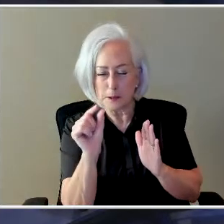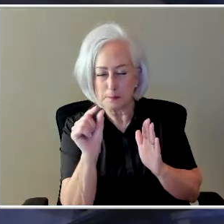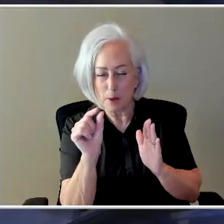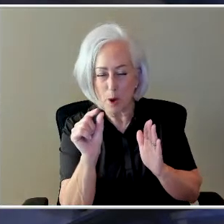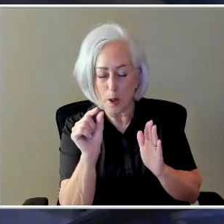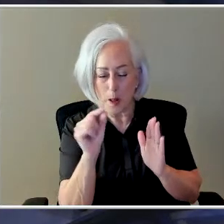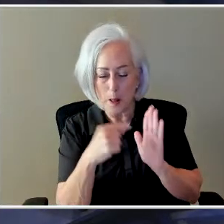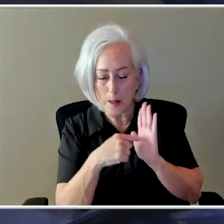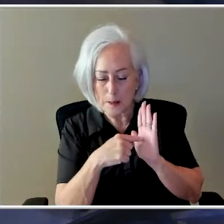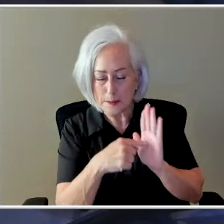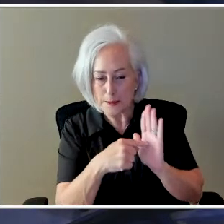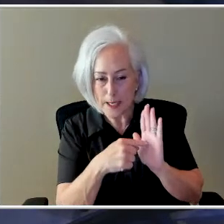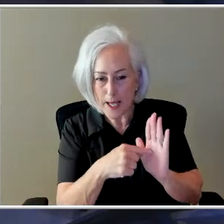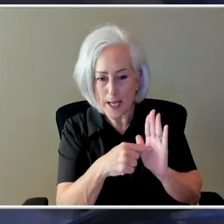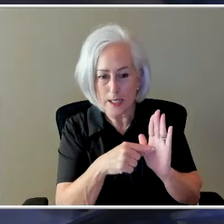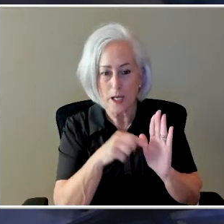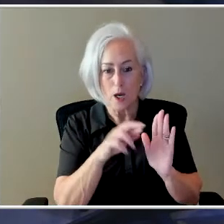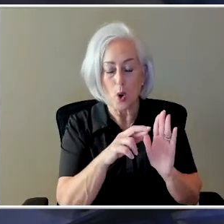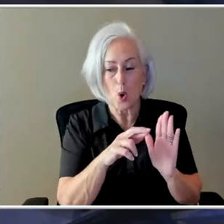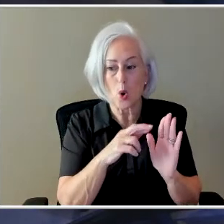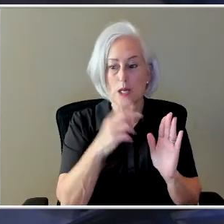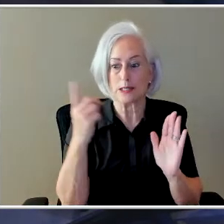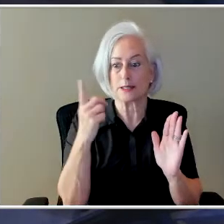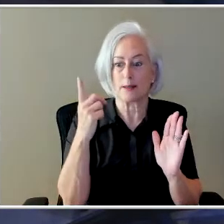Kurt was finally recovering?